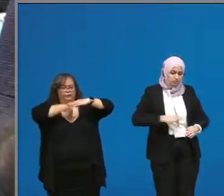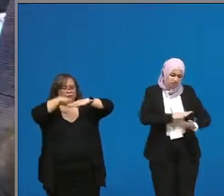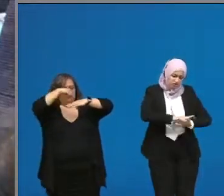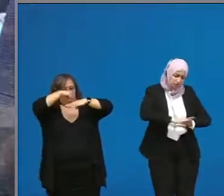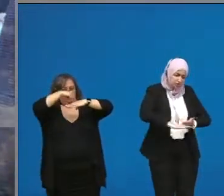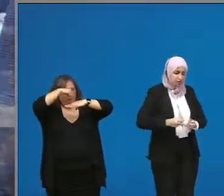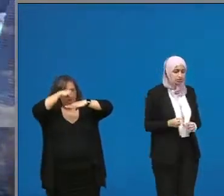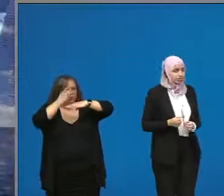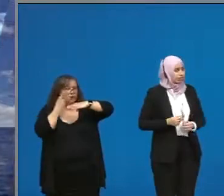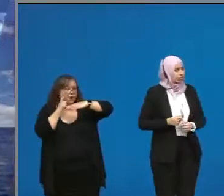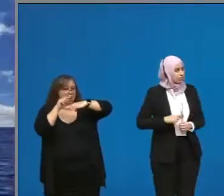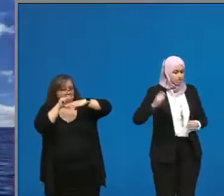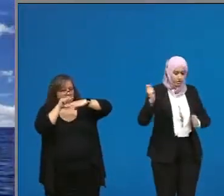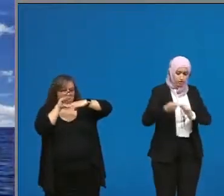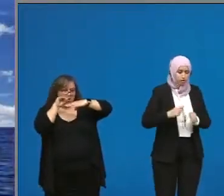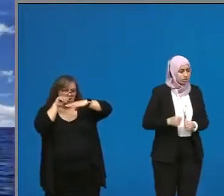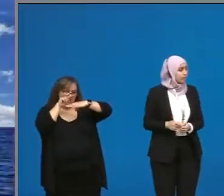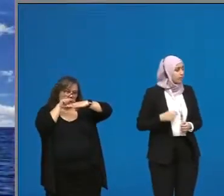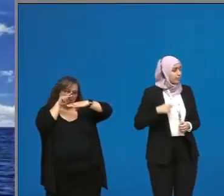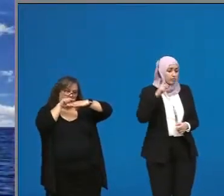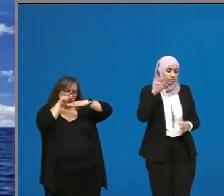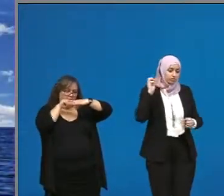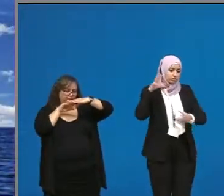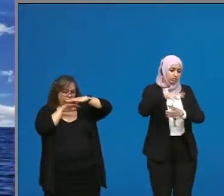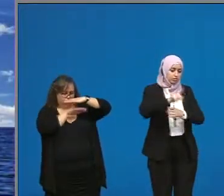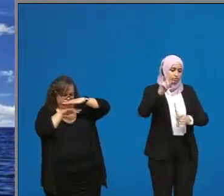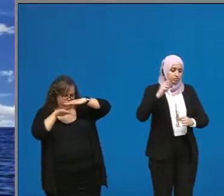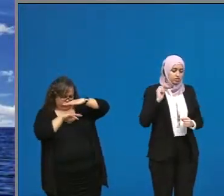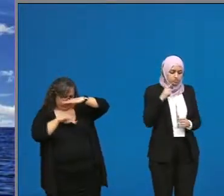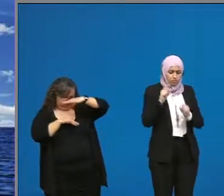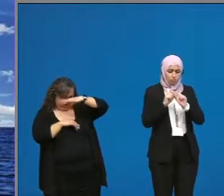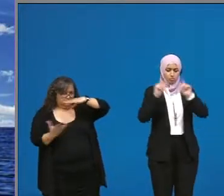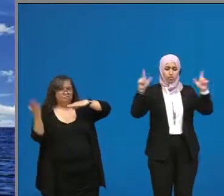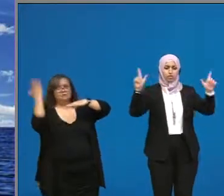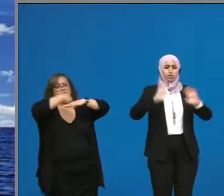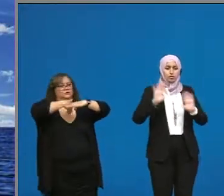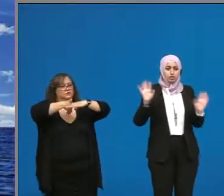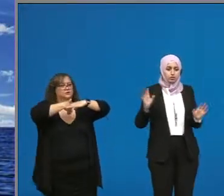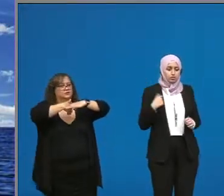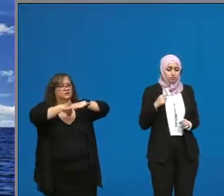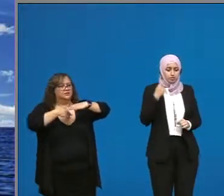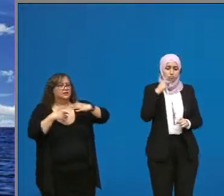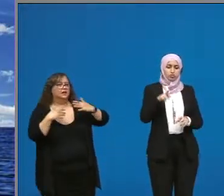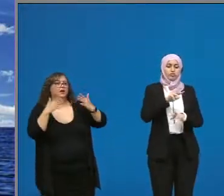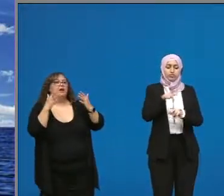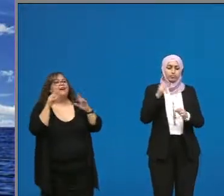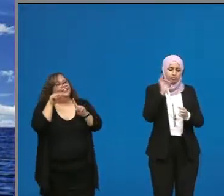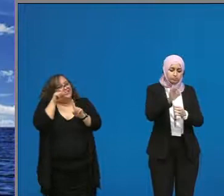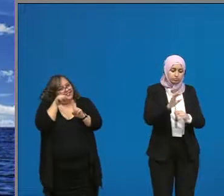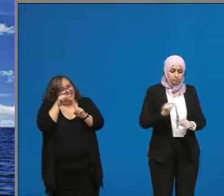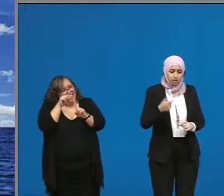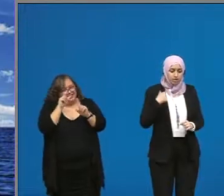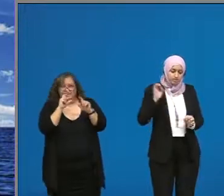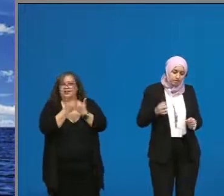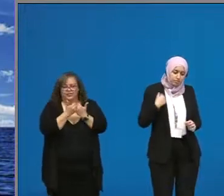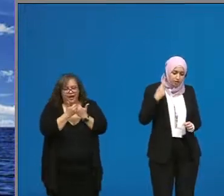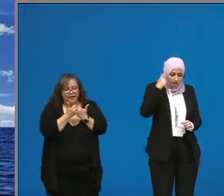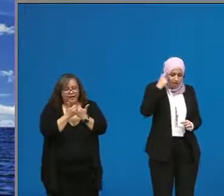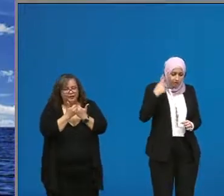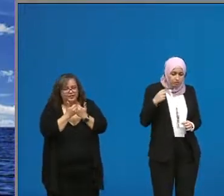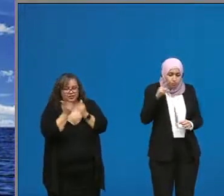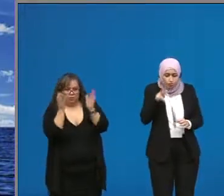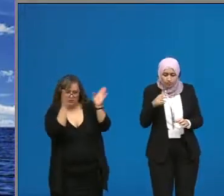that's clear, and we don't see all that's lying underneath the water below. That is a particular challenge. So when we plan